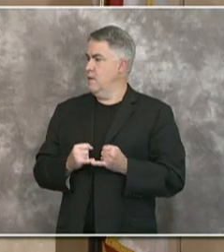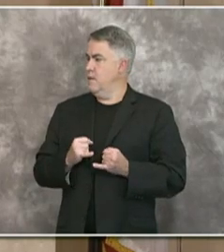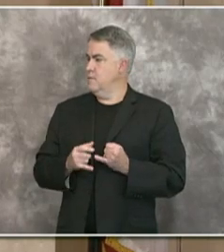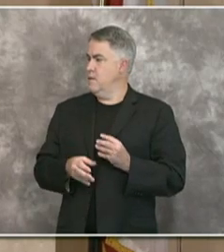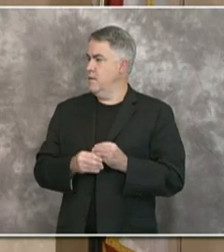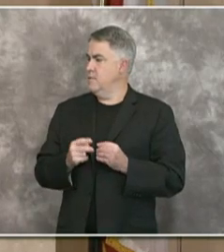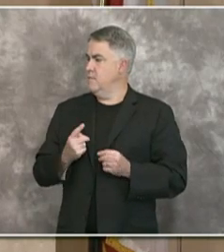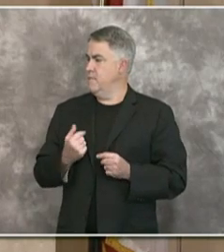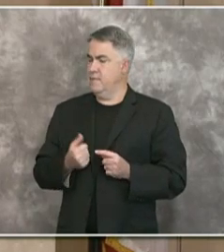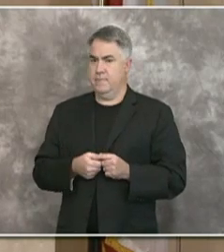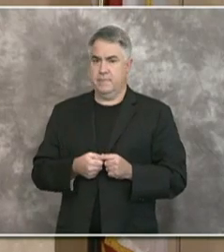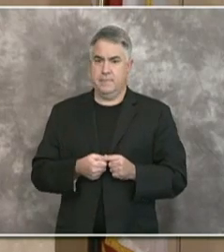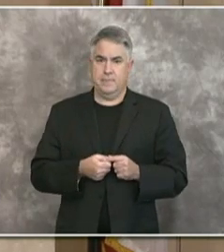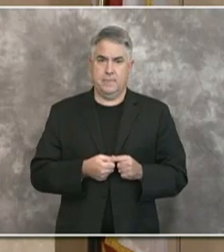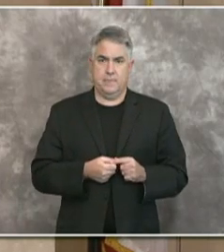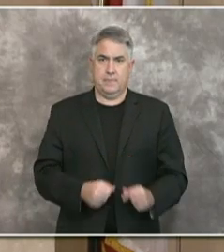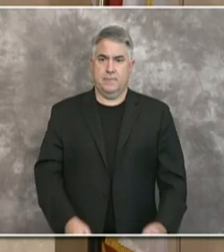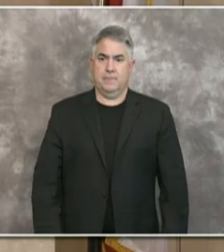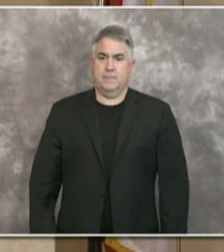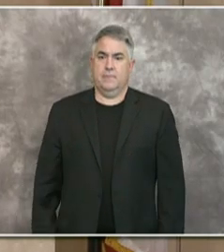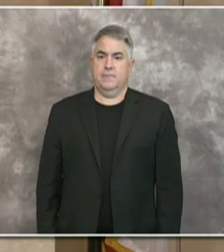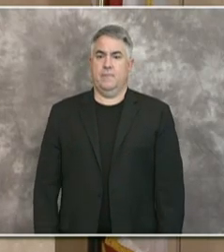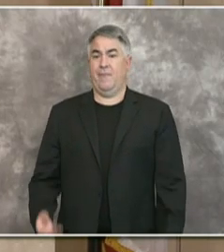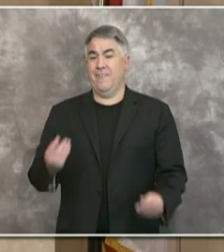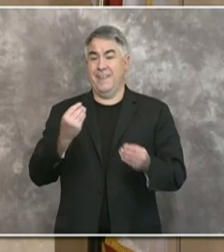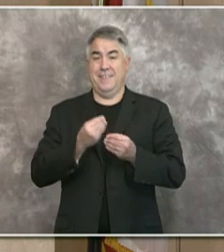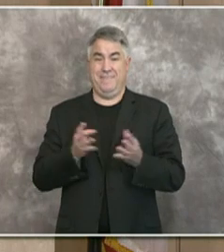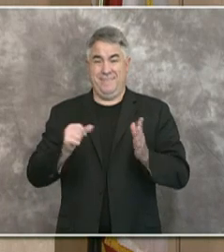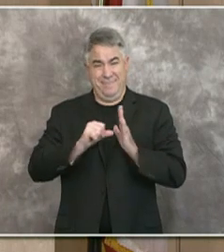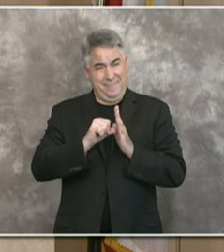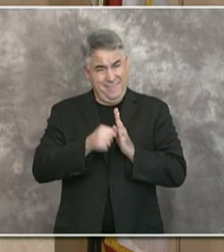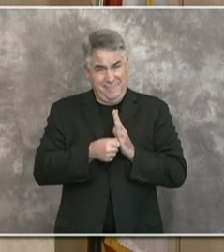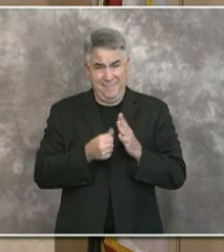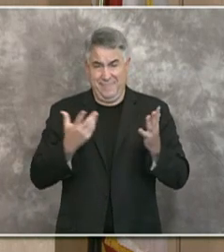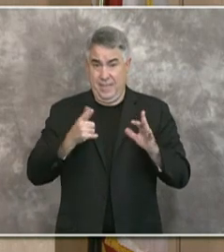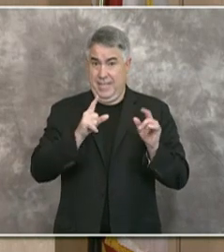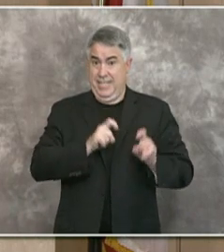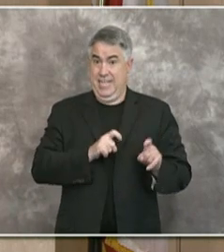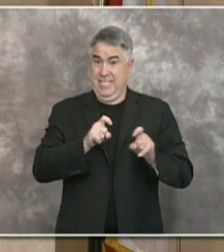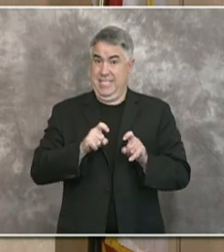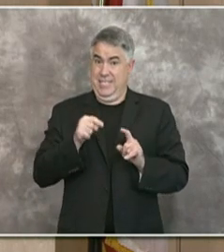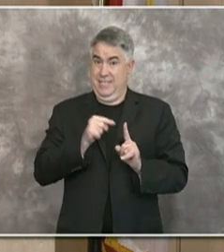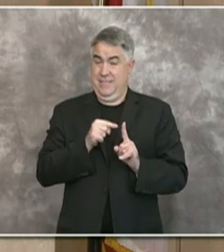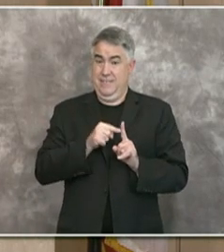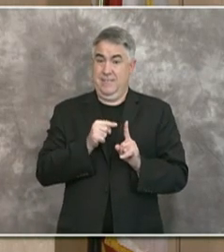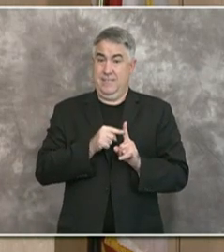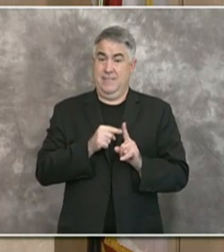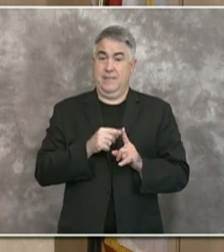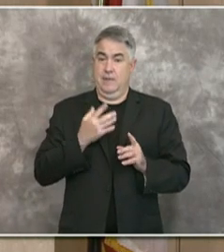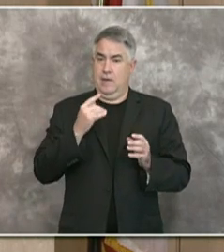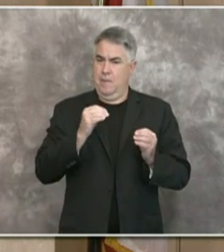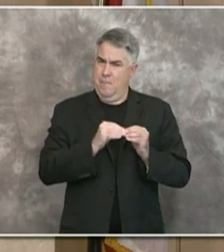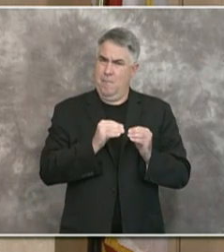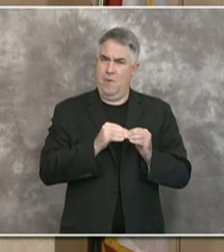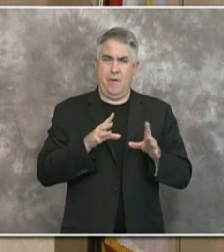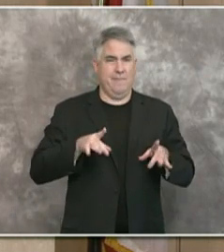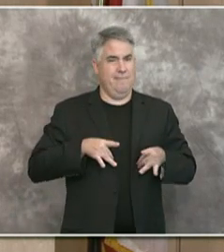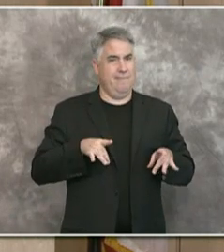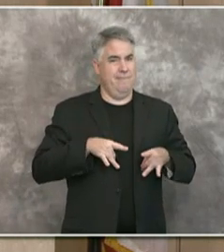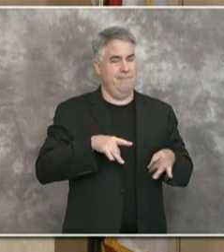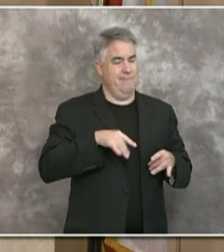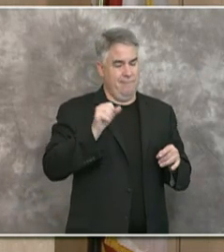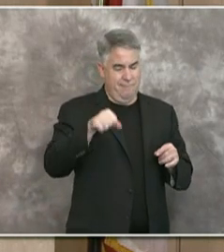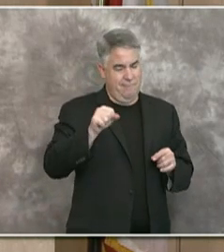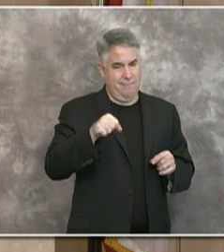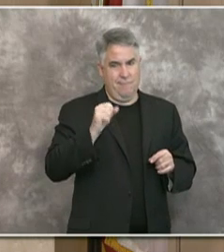already stated, that as we continue to conduct more testing, we expect to see more positive cases, and will